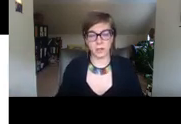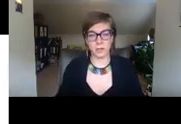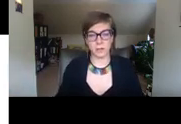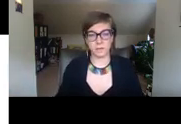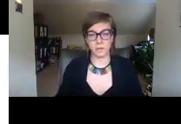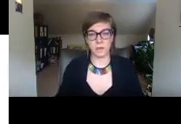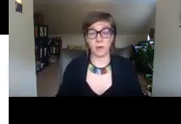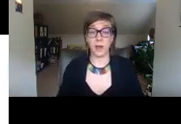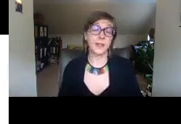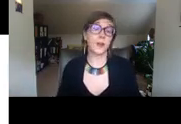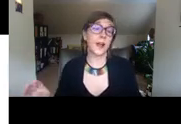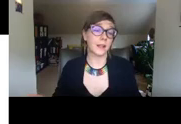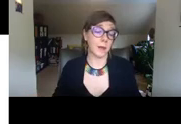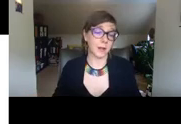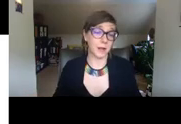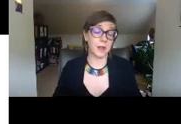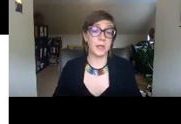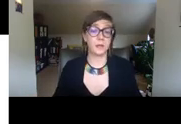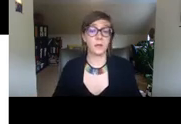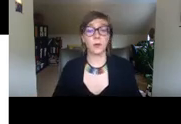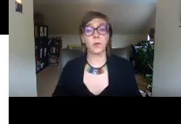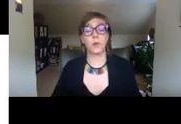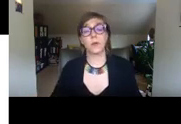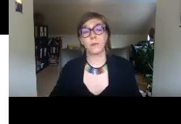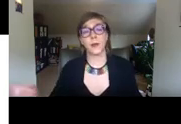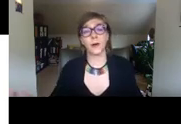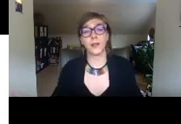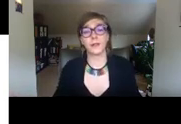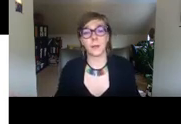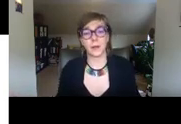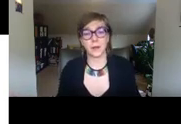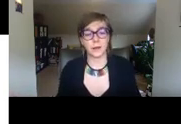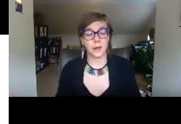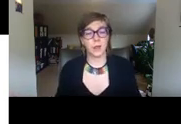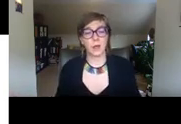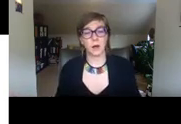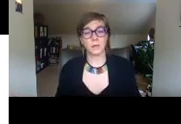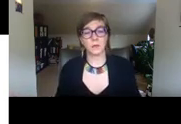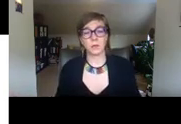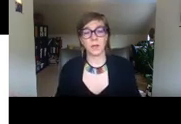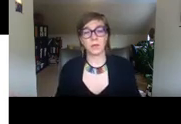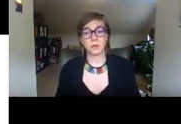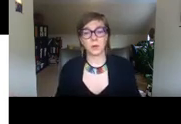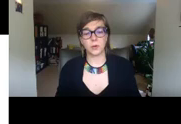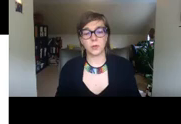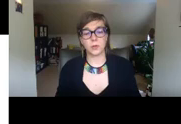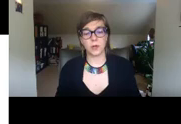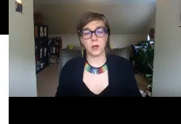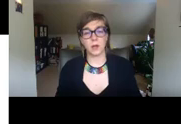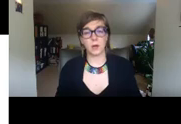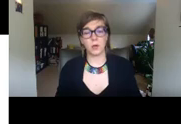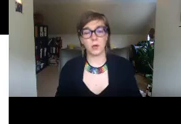face to face, right? They're not La Máquina, even though they are in La Máquina. So those same